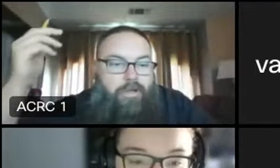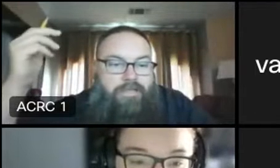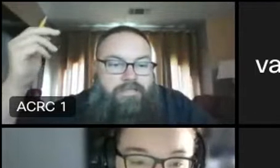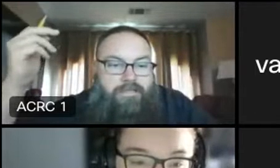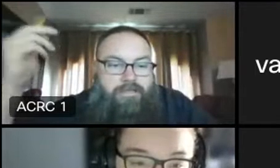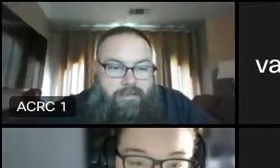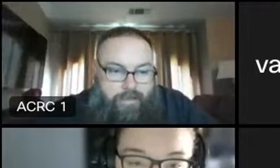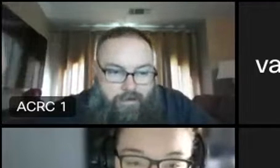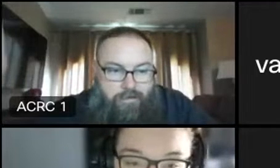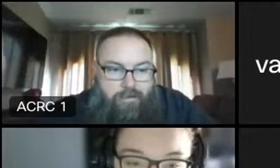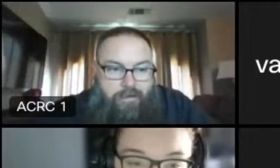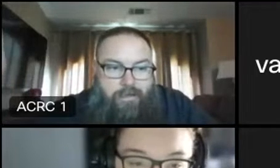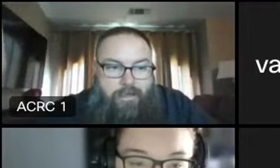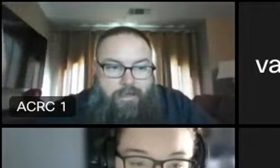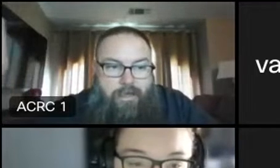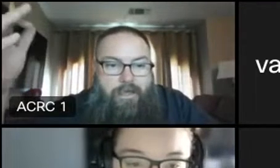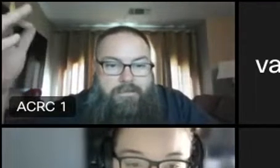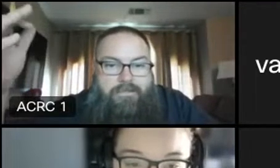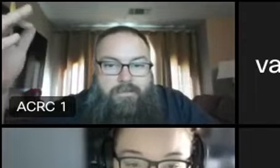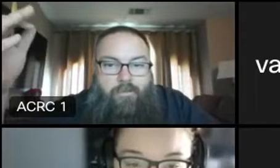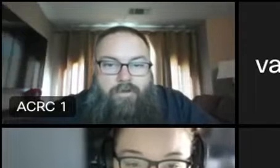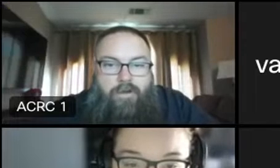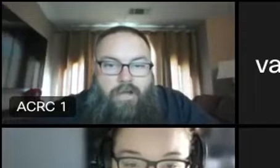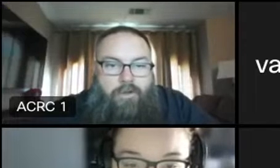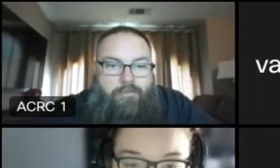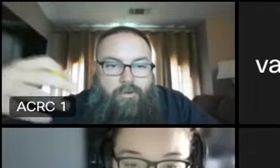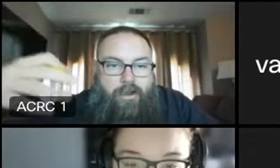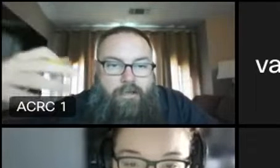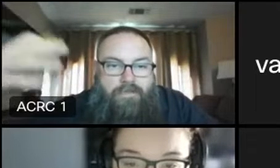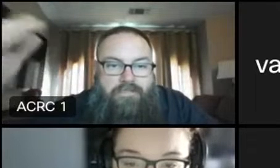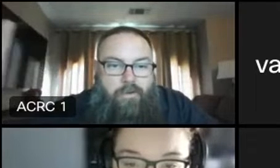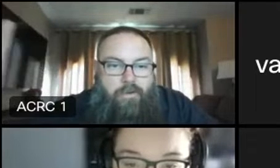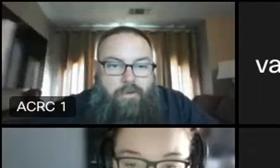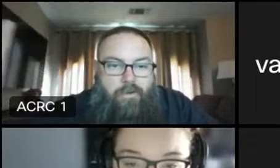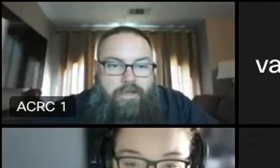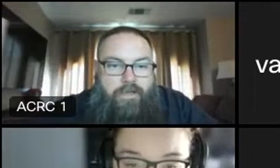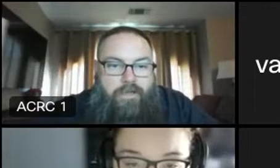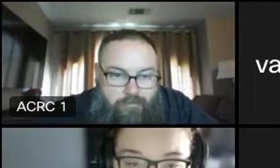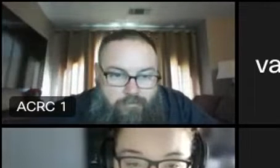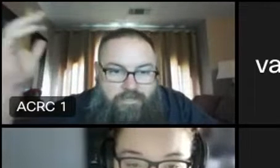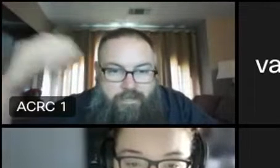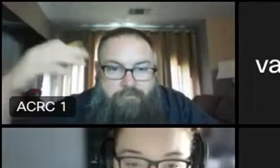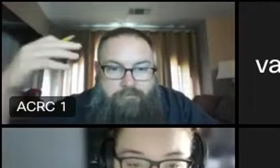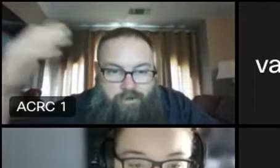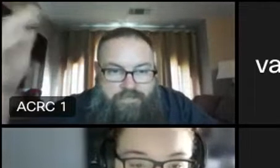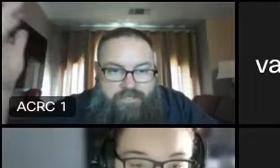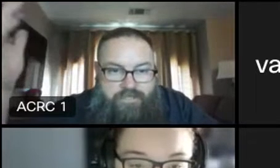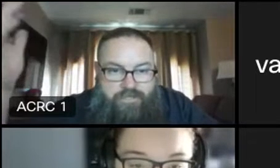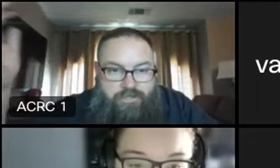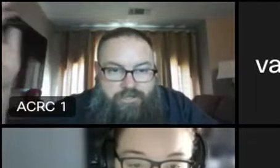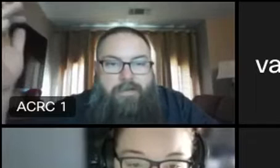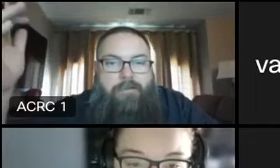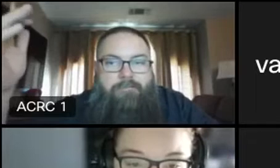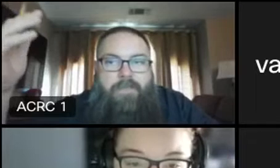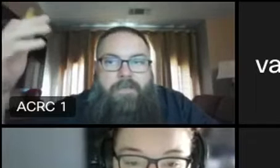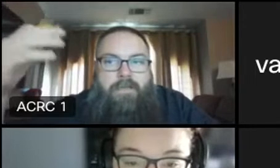they're going to get there, and whether or not their program is going to be offering those in-person